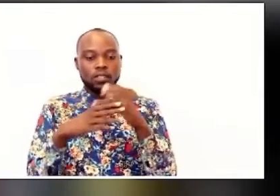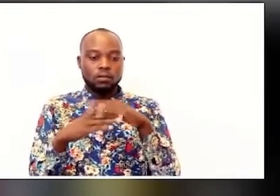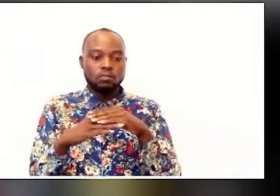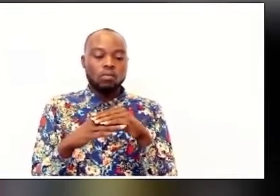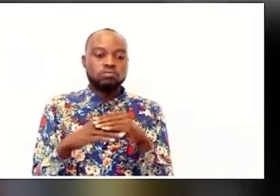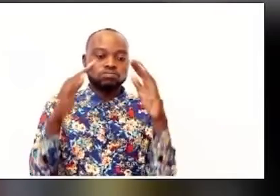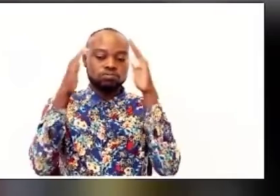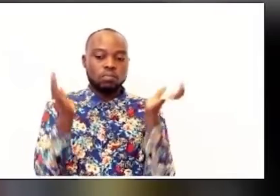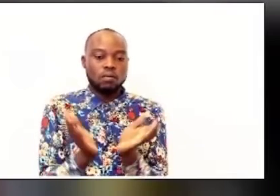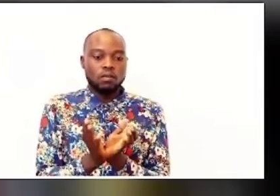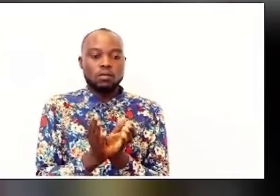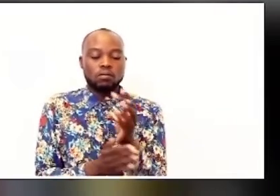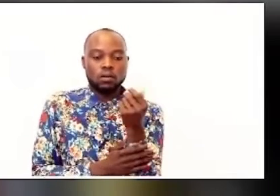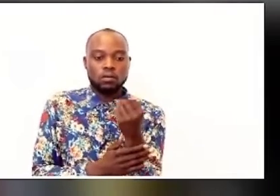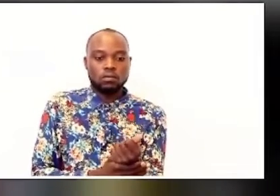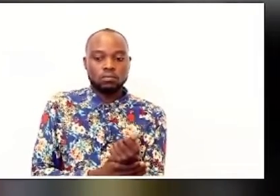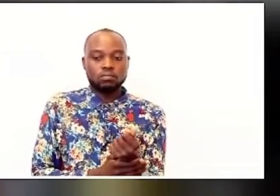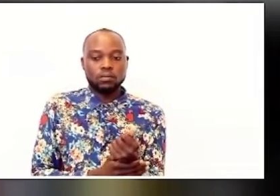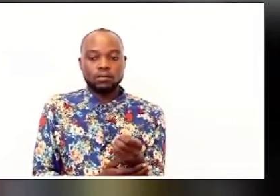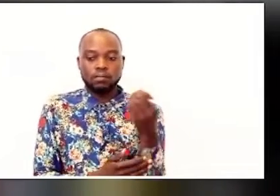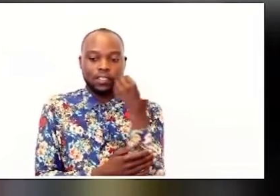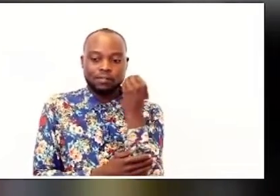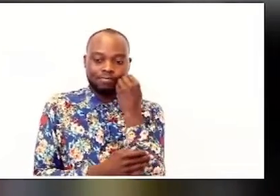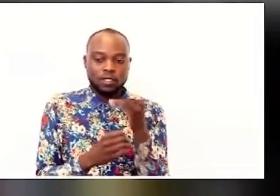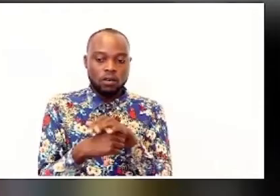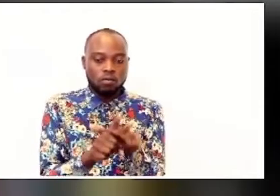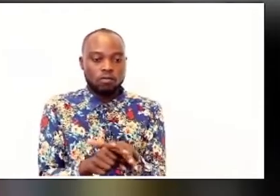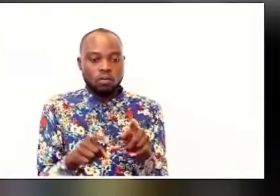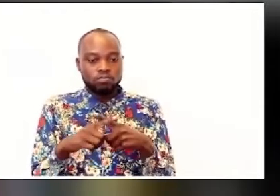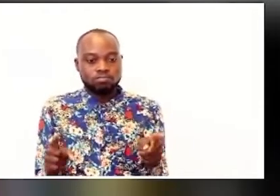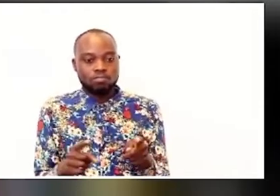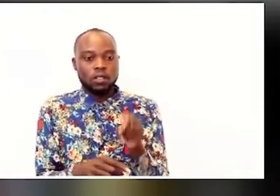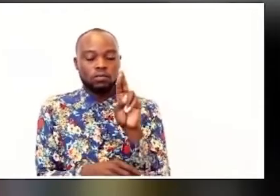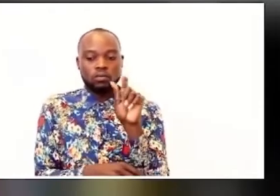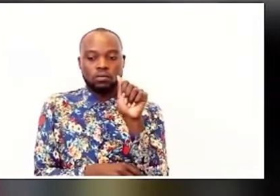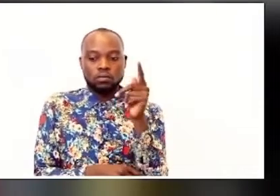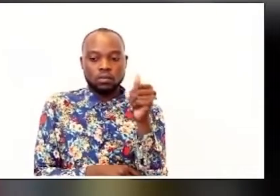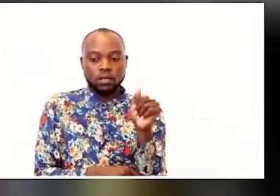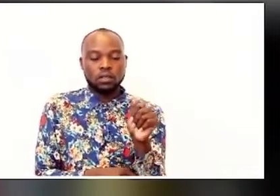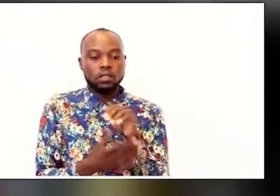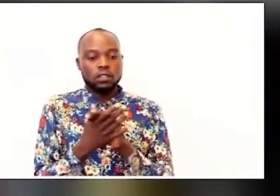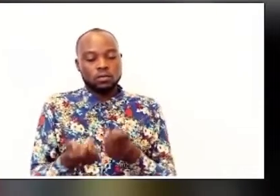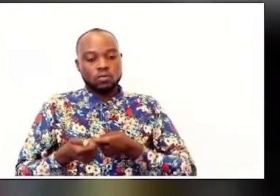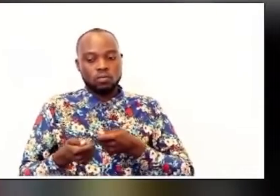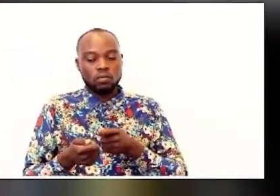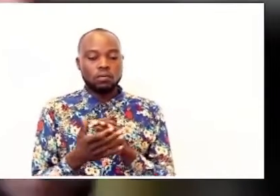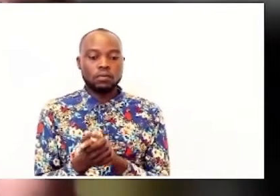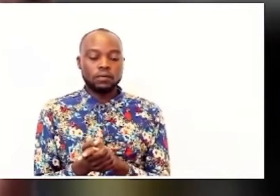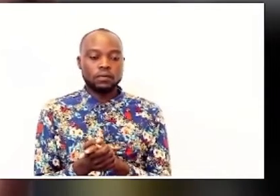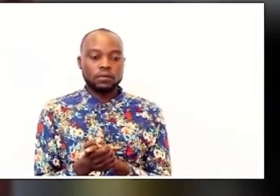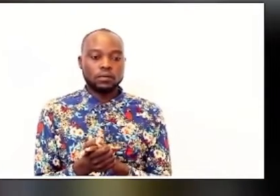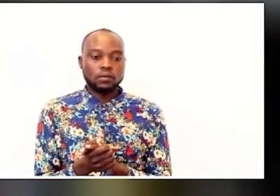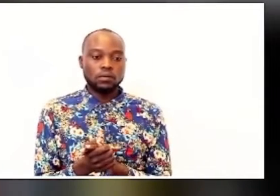global economy in the aftermath of the COVID crisis and, the Russia-Ukraine war. And it's likely that this